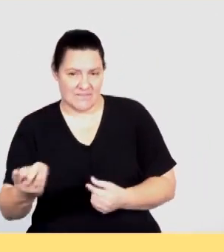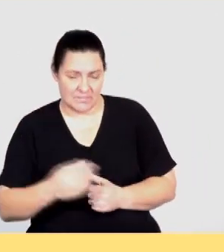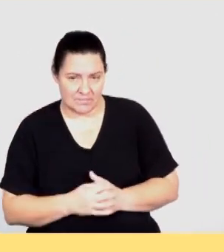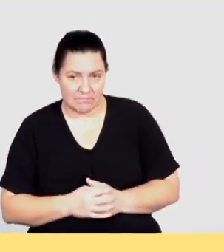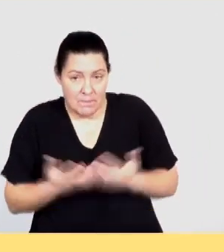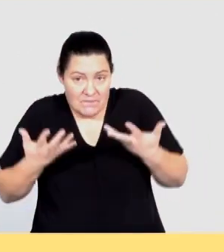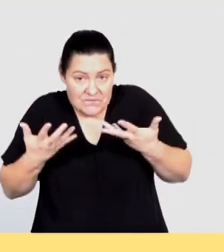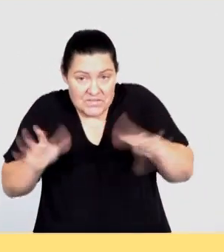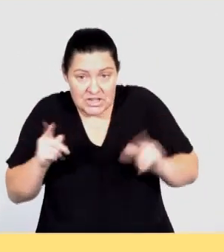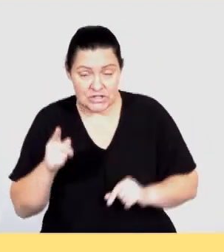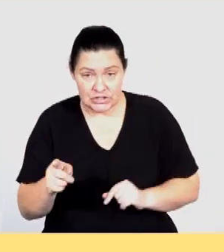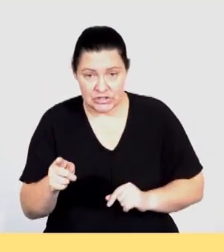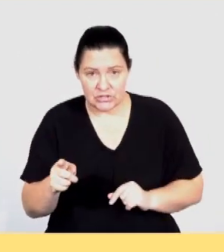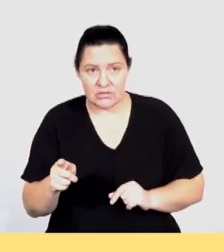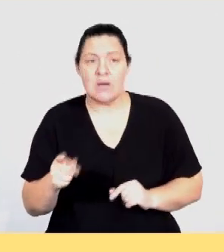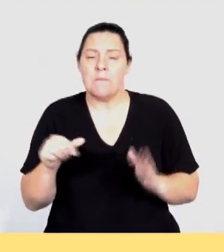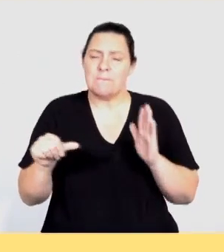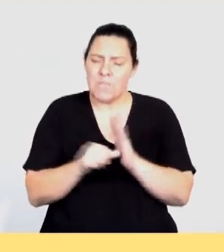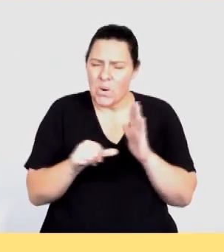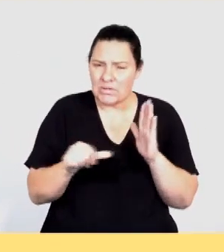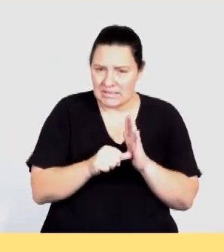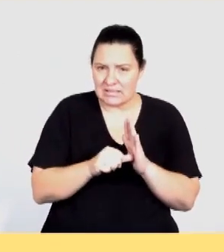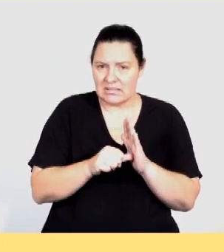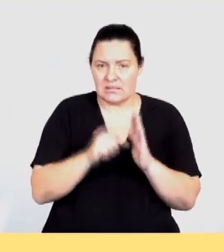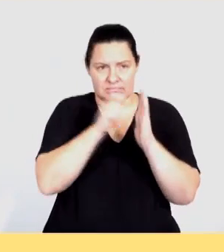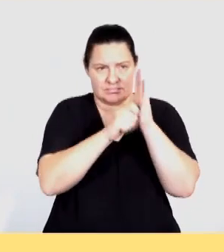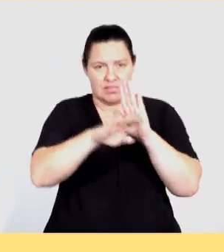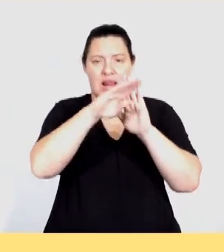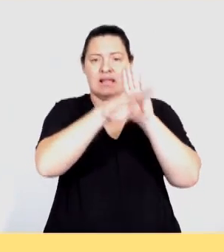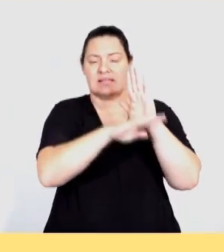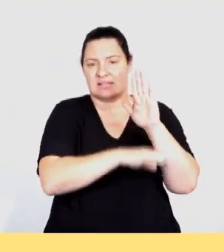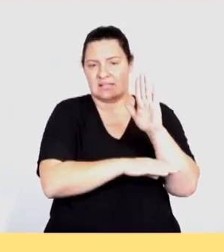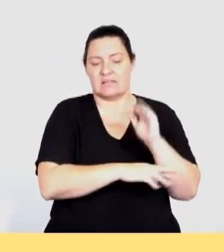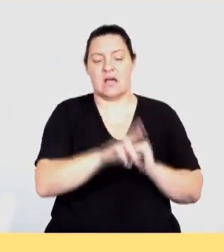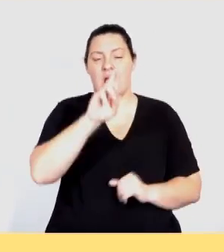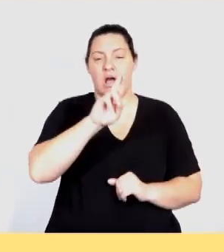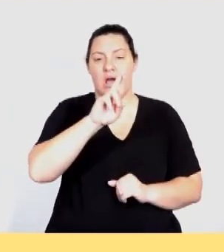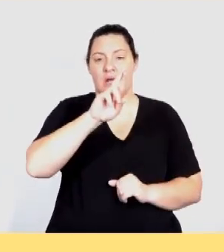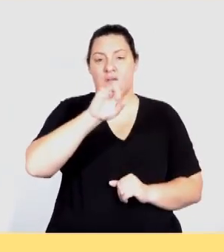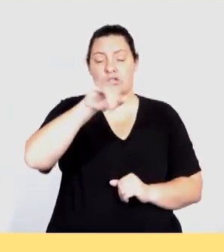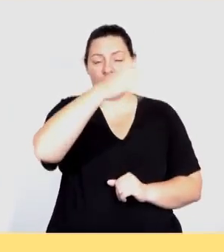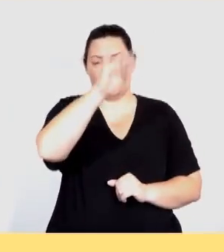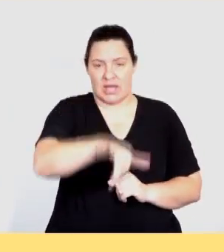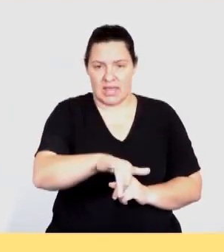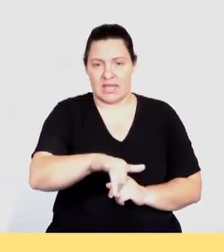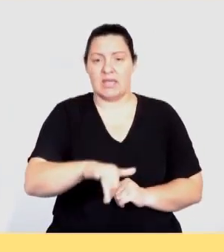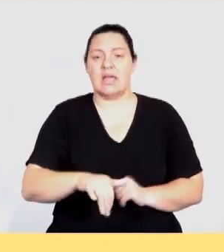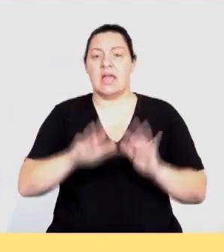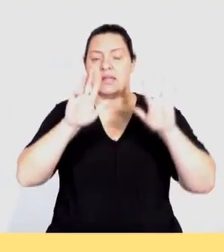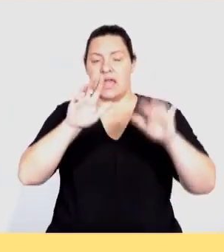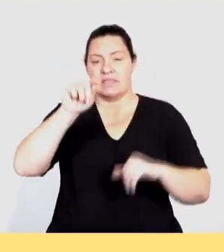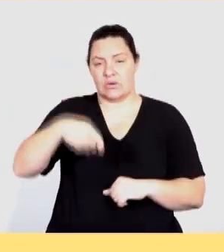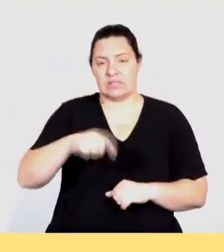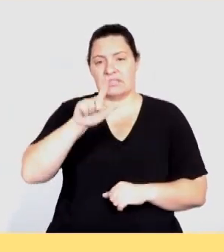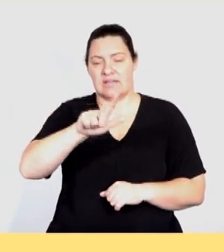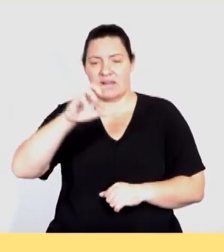10,260. Once you are done with that, it is very important that you can complete your list. Yes, RJ, it will